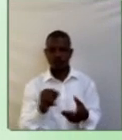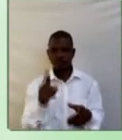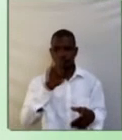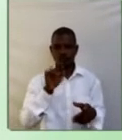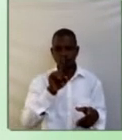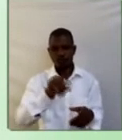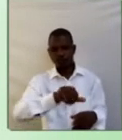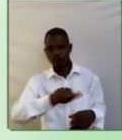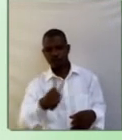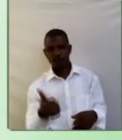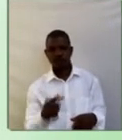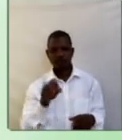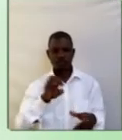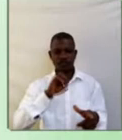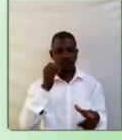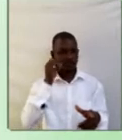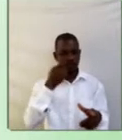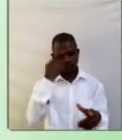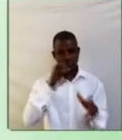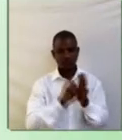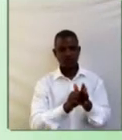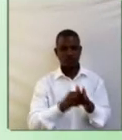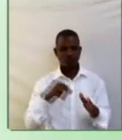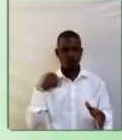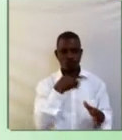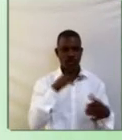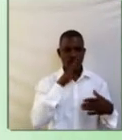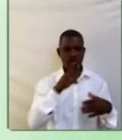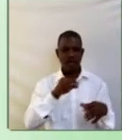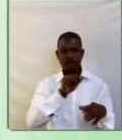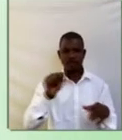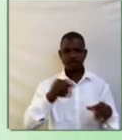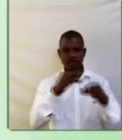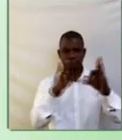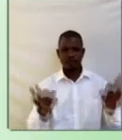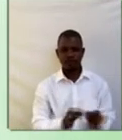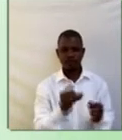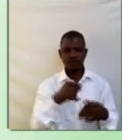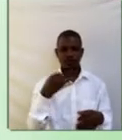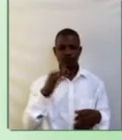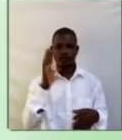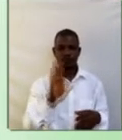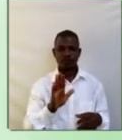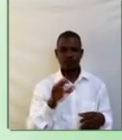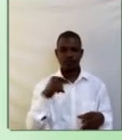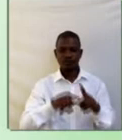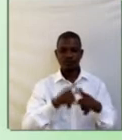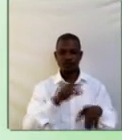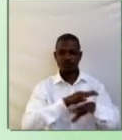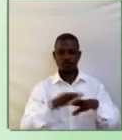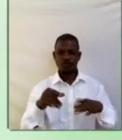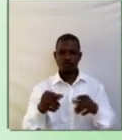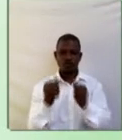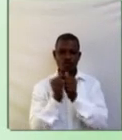another. E.g., we are a family of five, but don't love